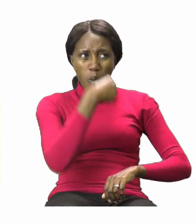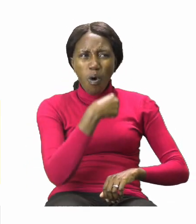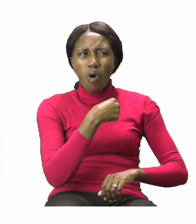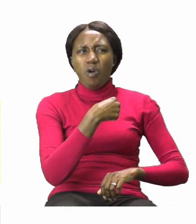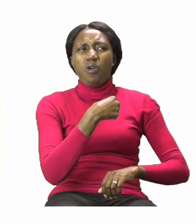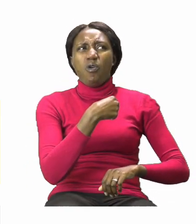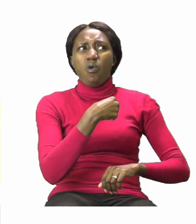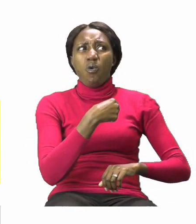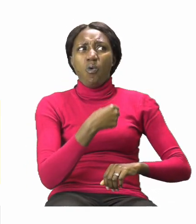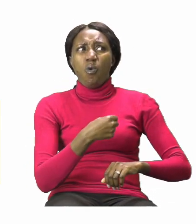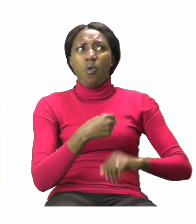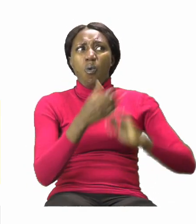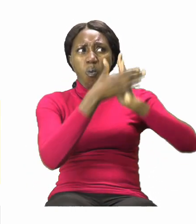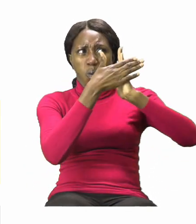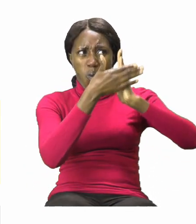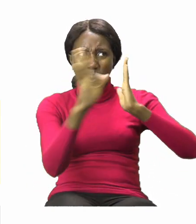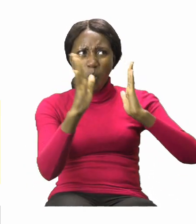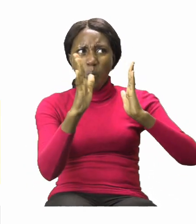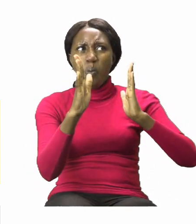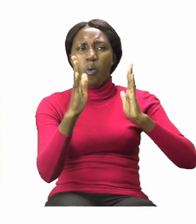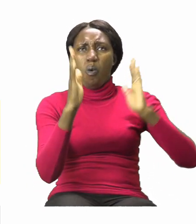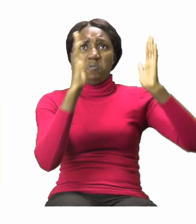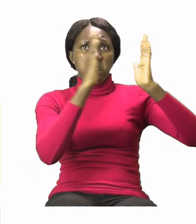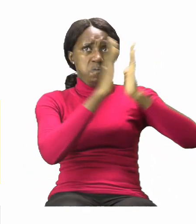let me in."